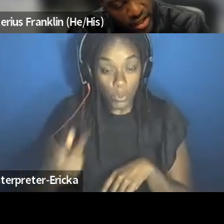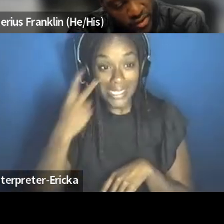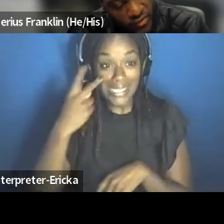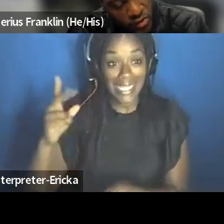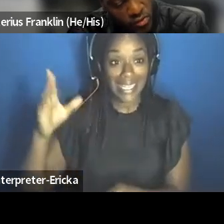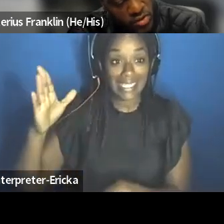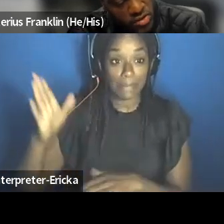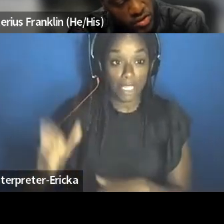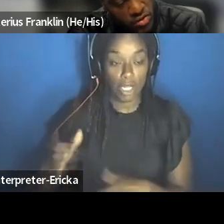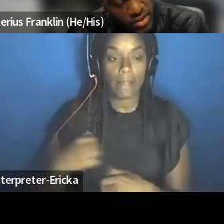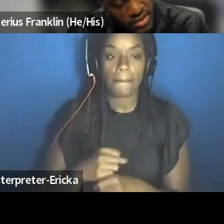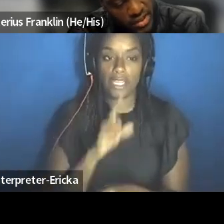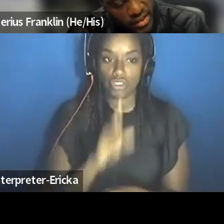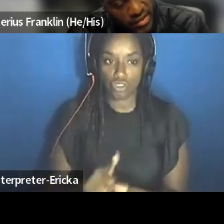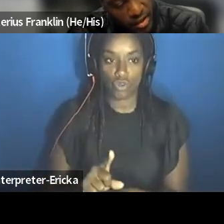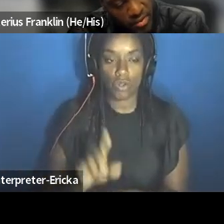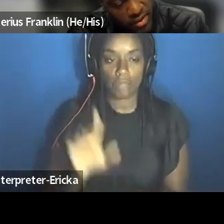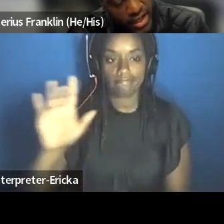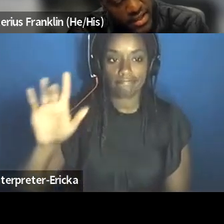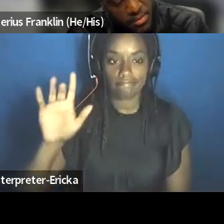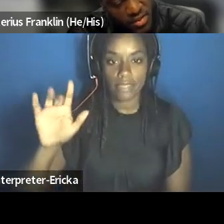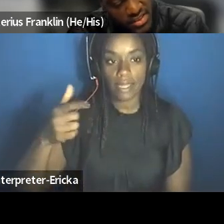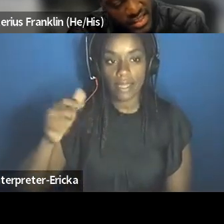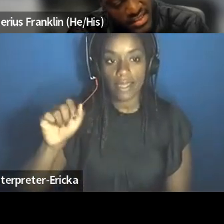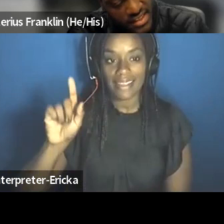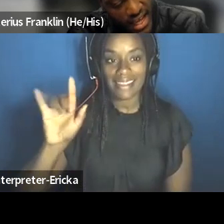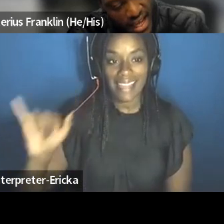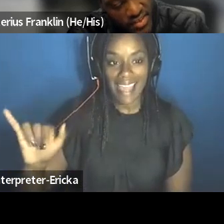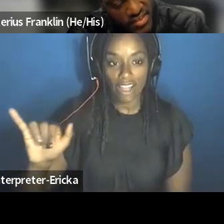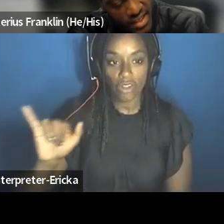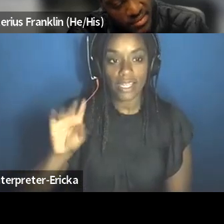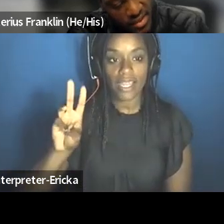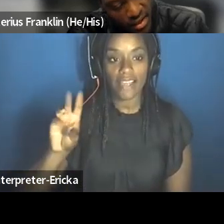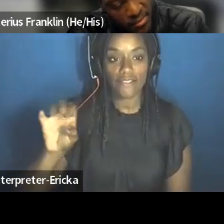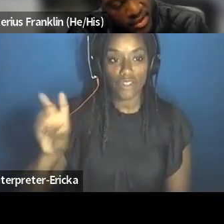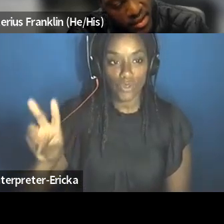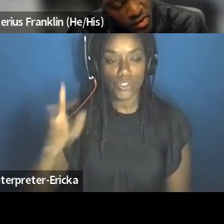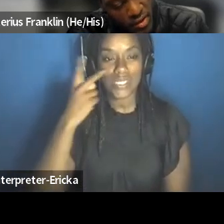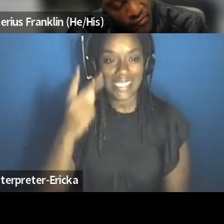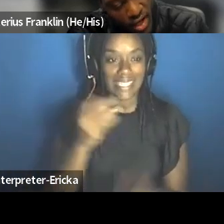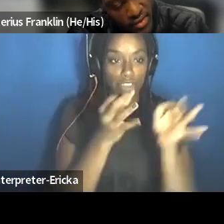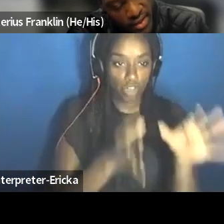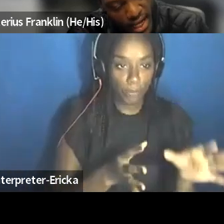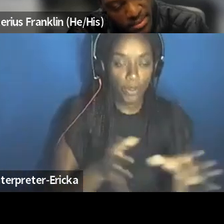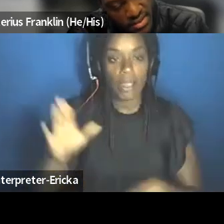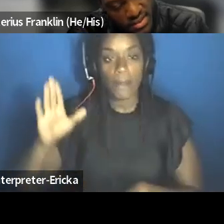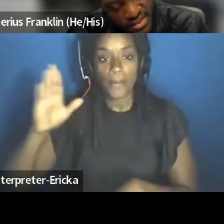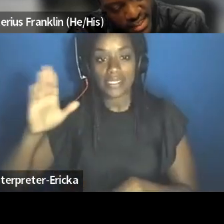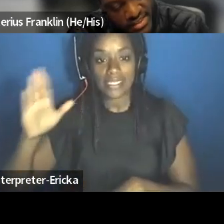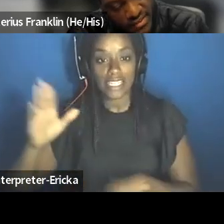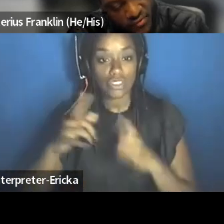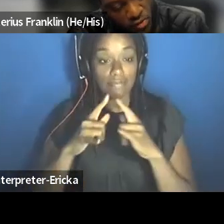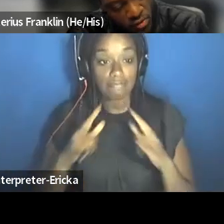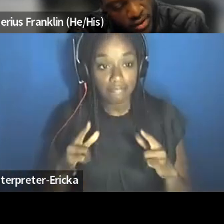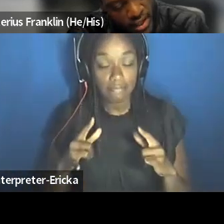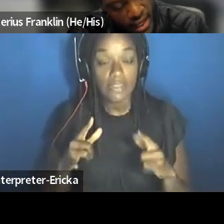in gallery view so you can see the interpreter and the presentation at the same time. You can find the option to